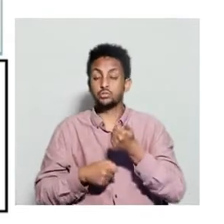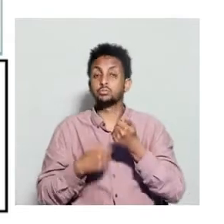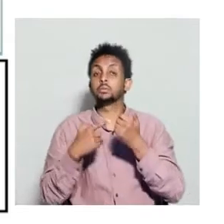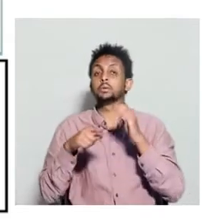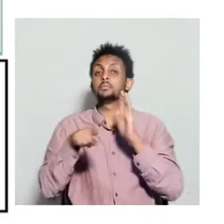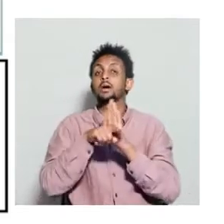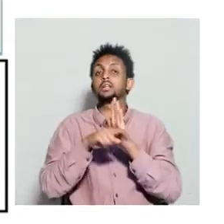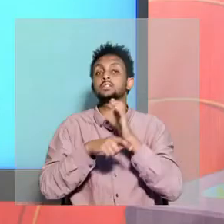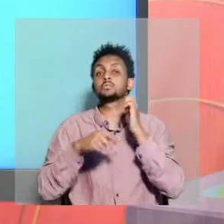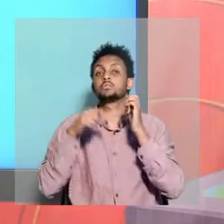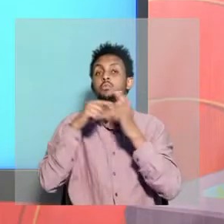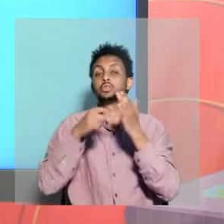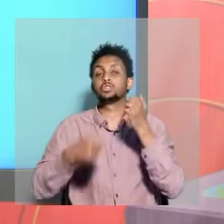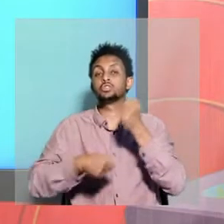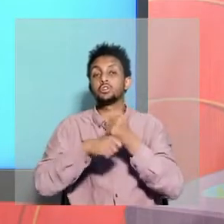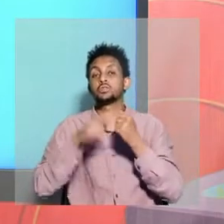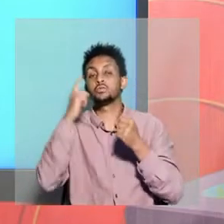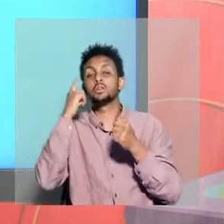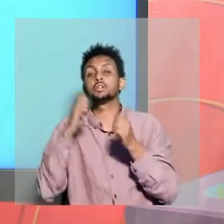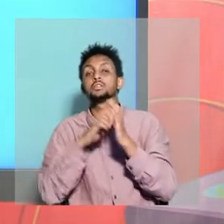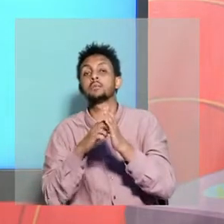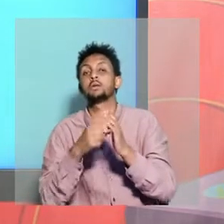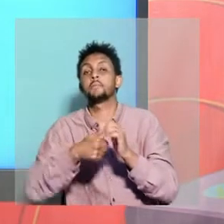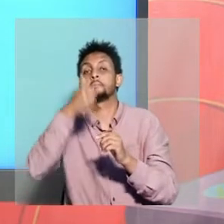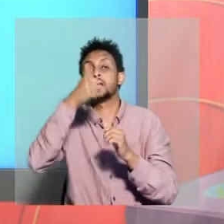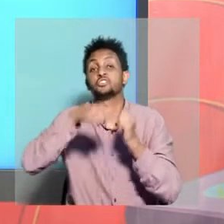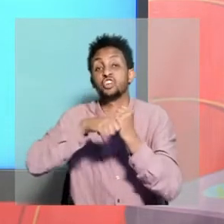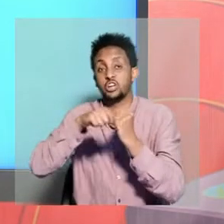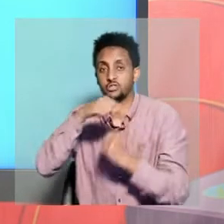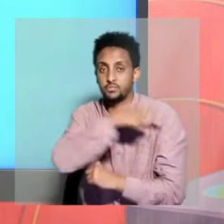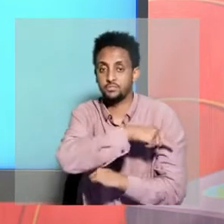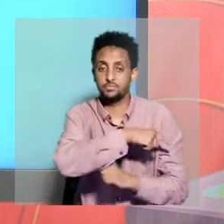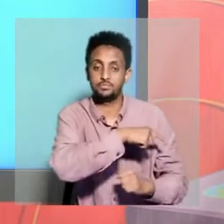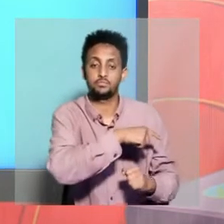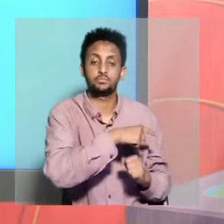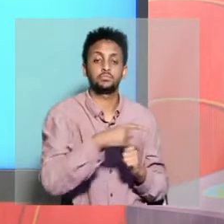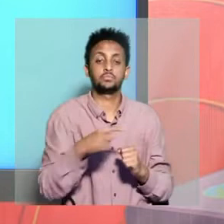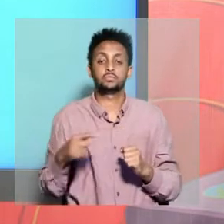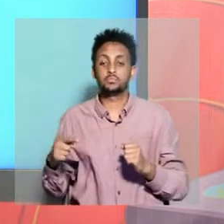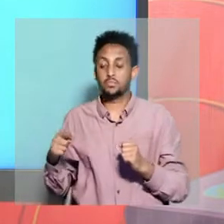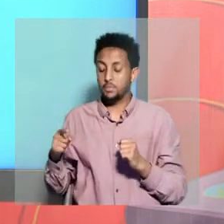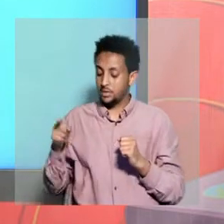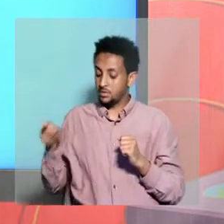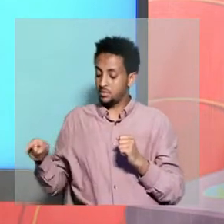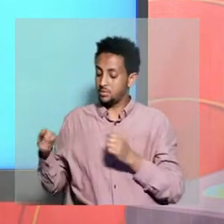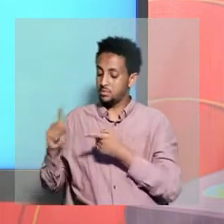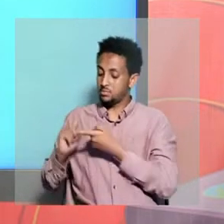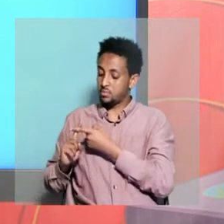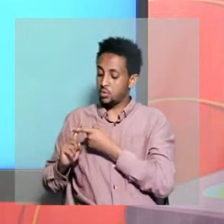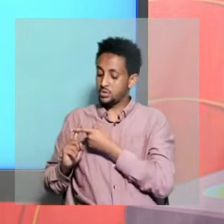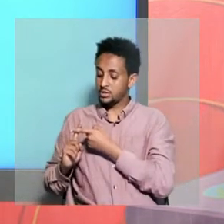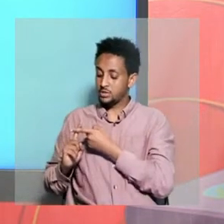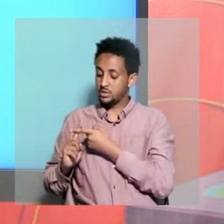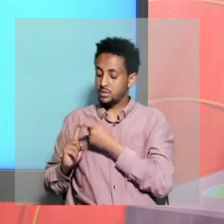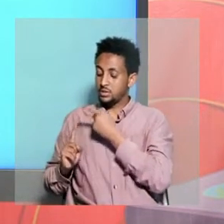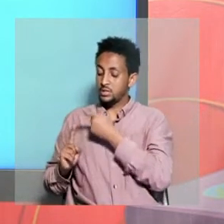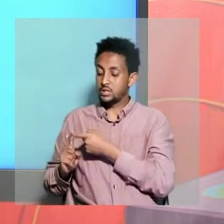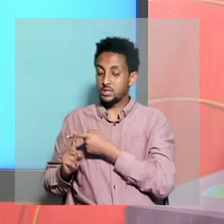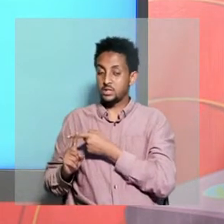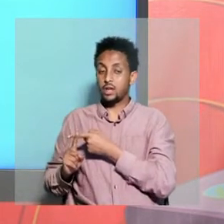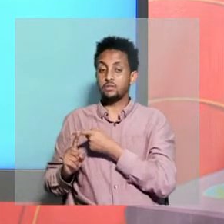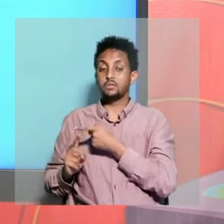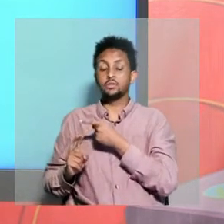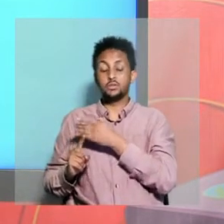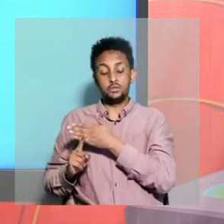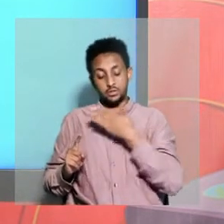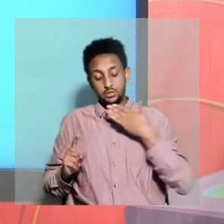minus the potential at point A. For example, here you have the main charge, here you have 2 points. If you put the test charge here and